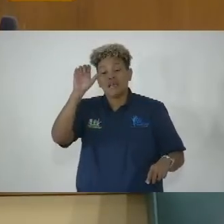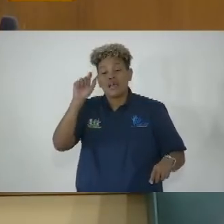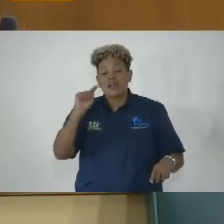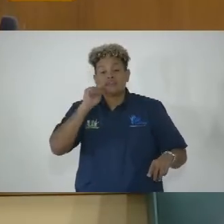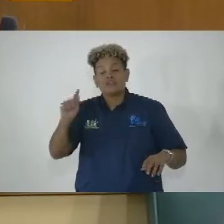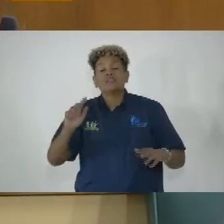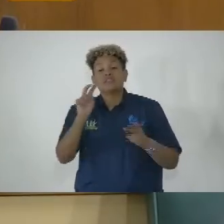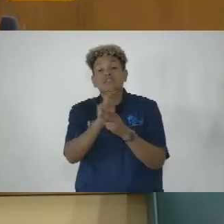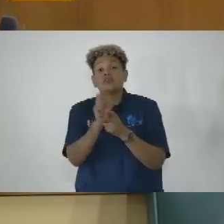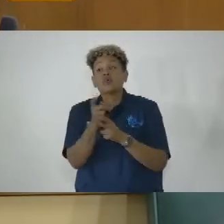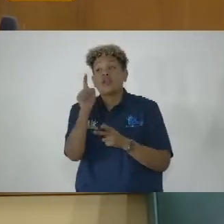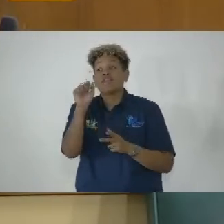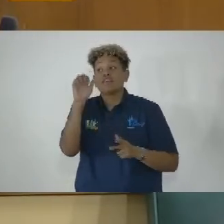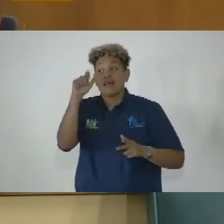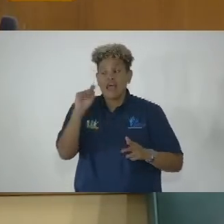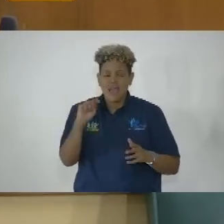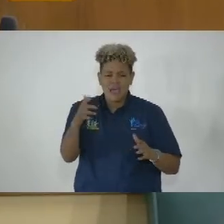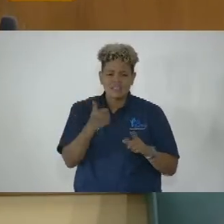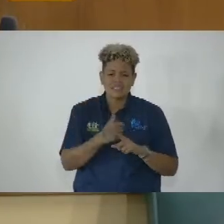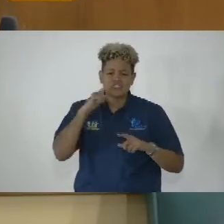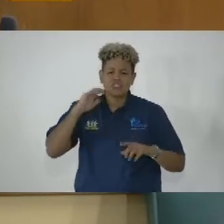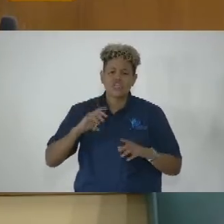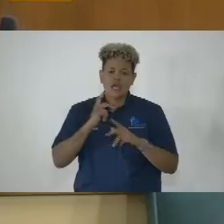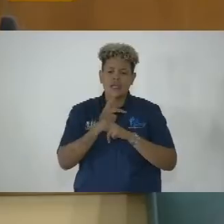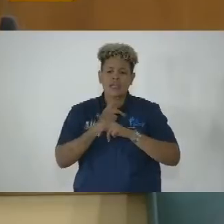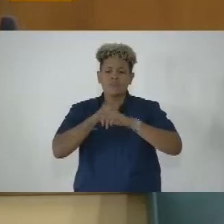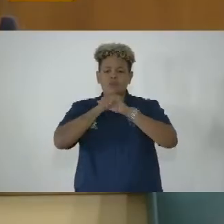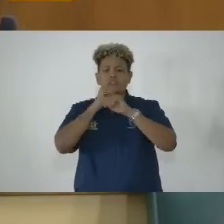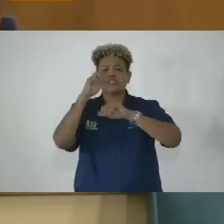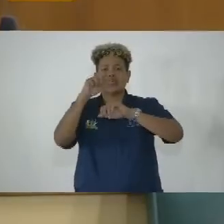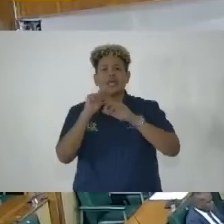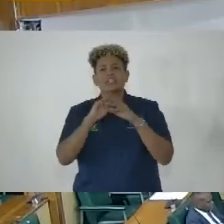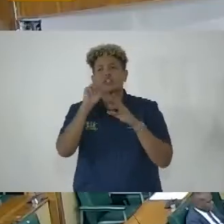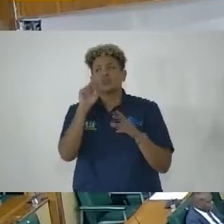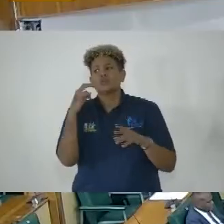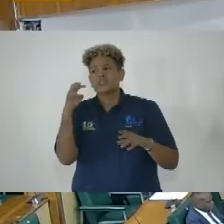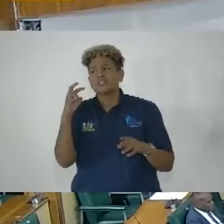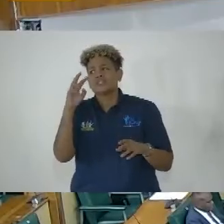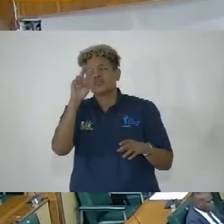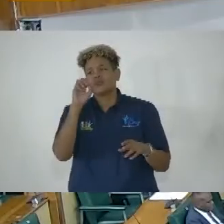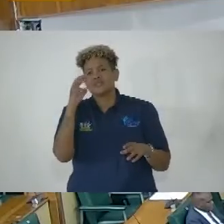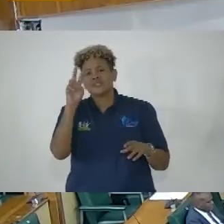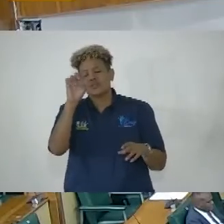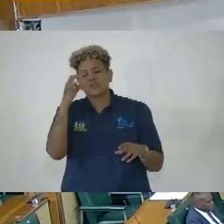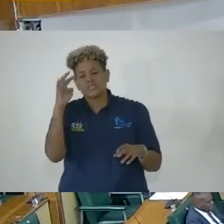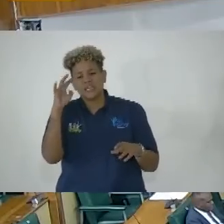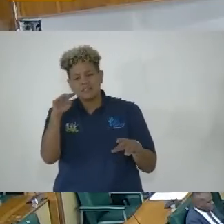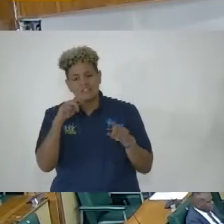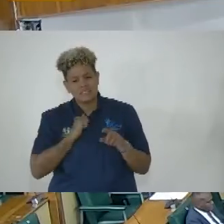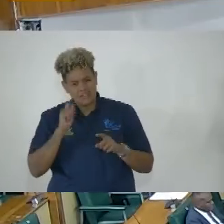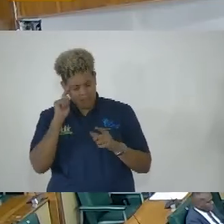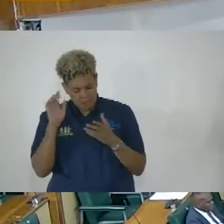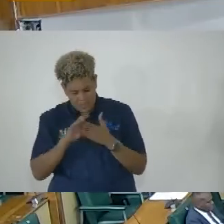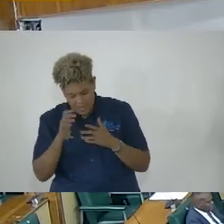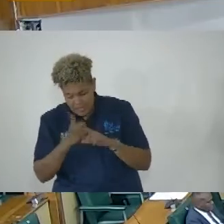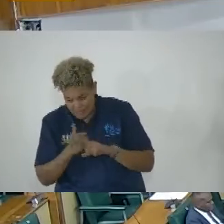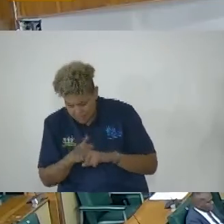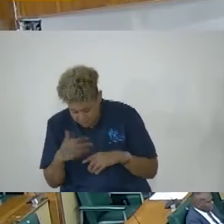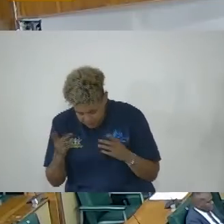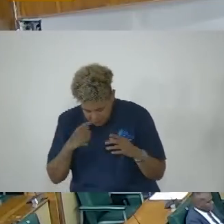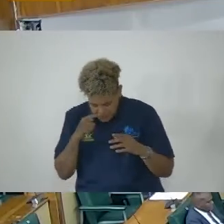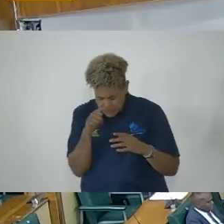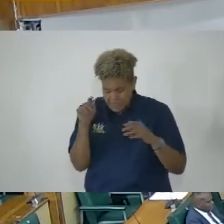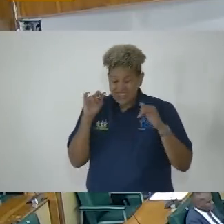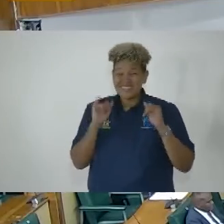Sexual Offences Act, the Child Care and Protection Act in 2016-2017, I believe that the